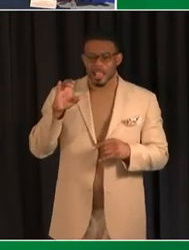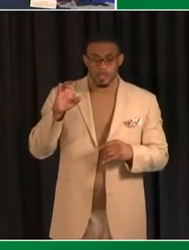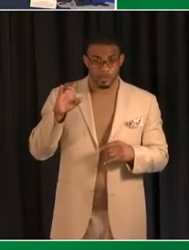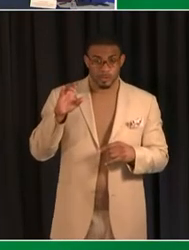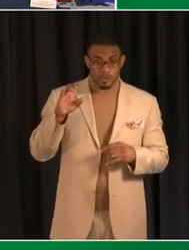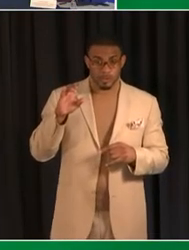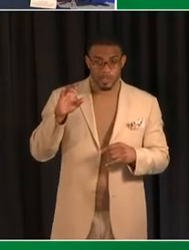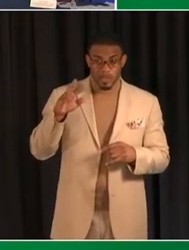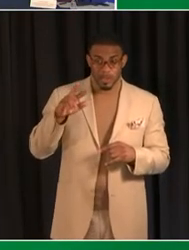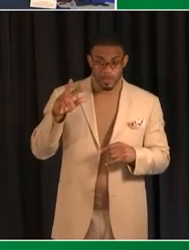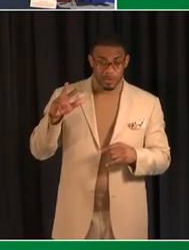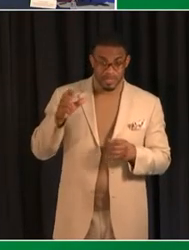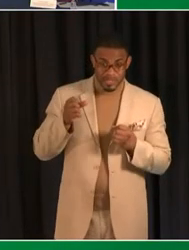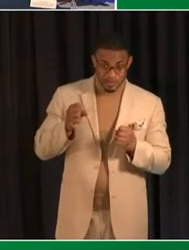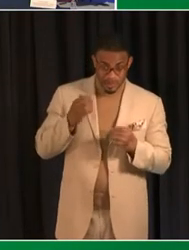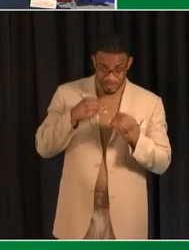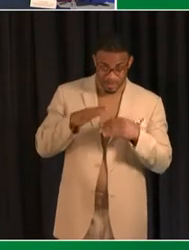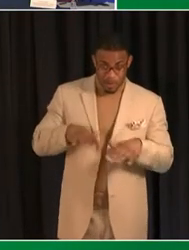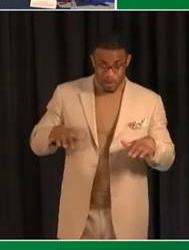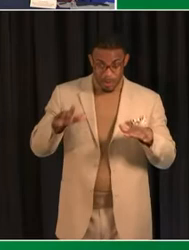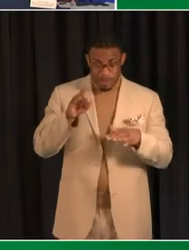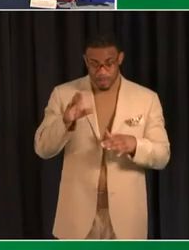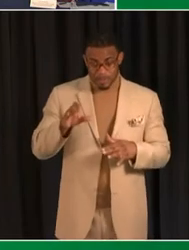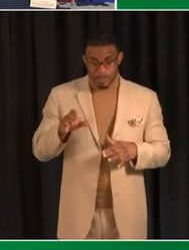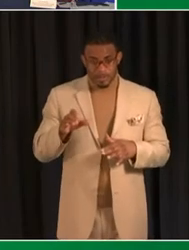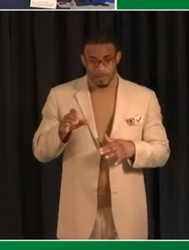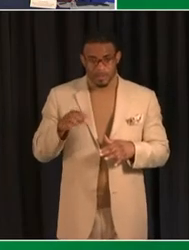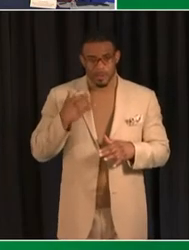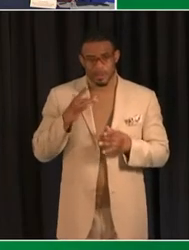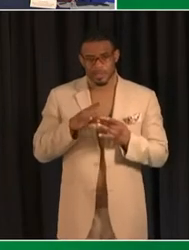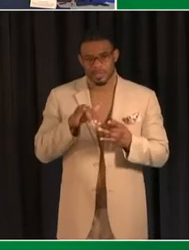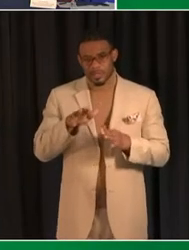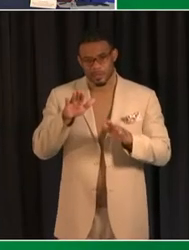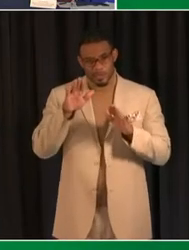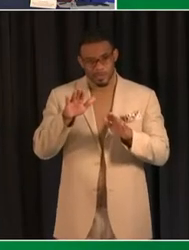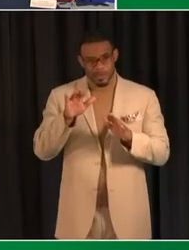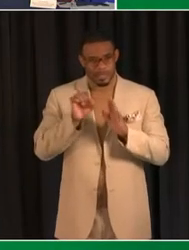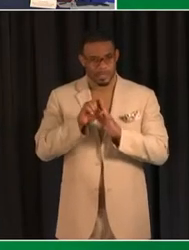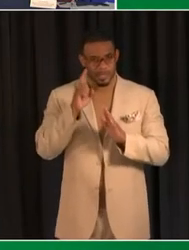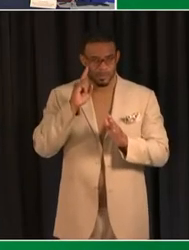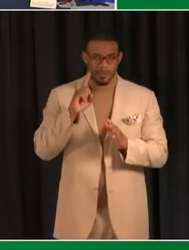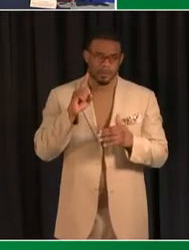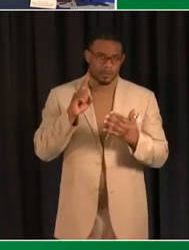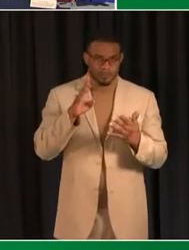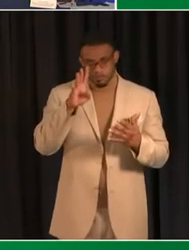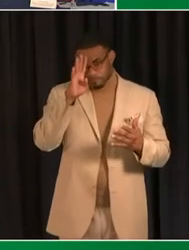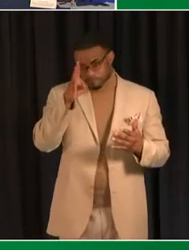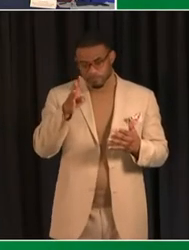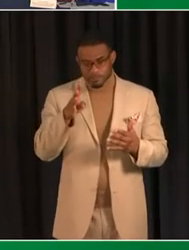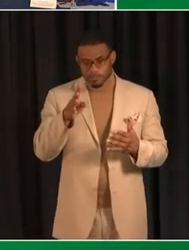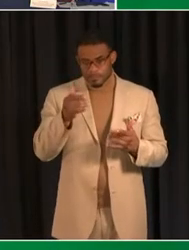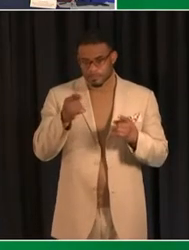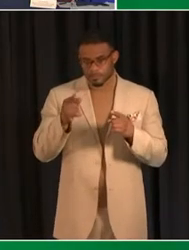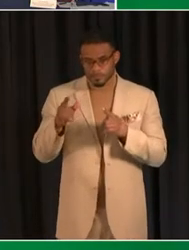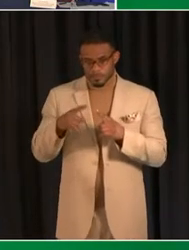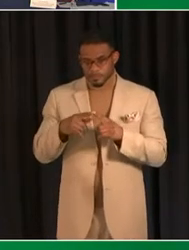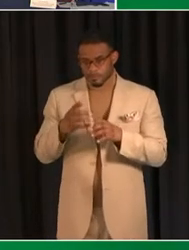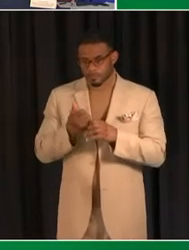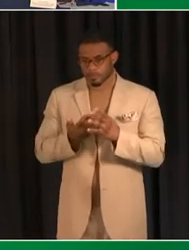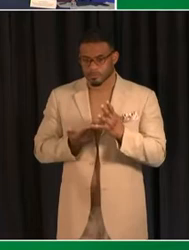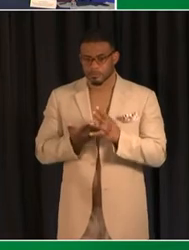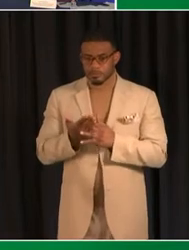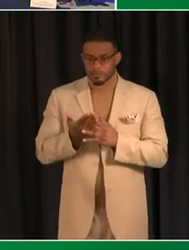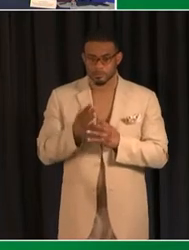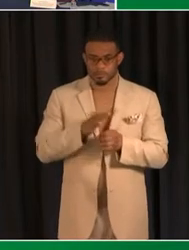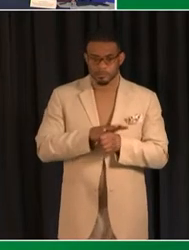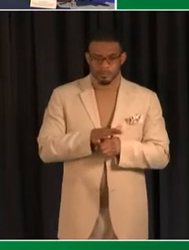are 833 streeteries around the district. I always say that's a great sign of kind of the innovation that has happened to